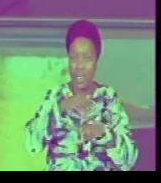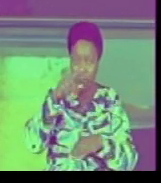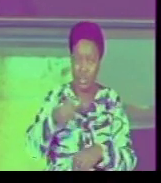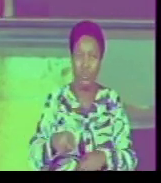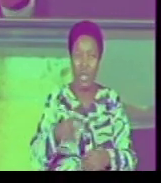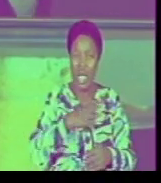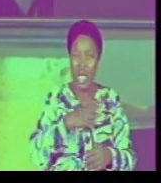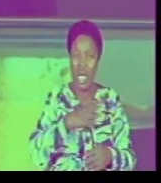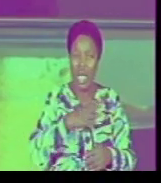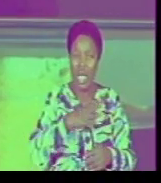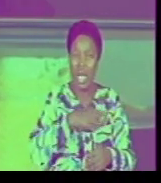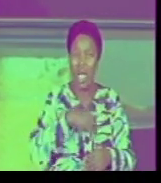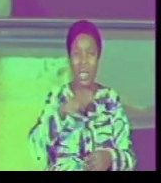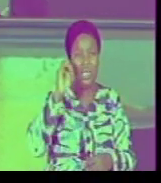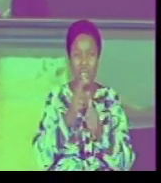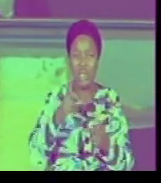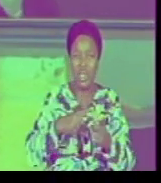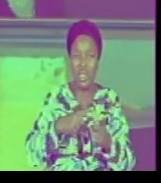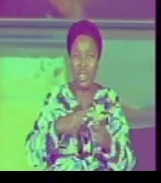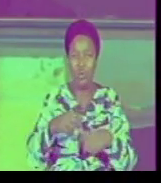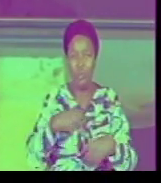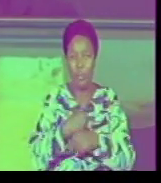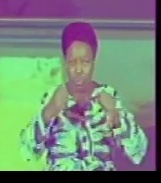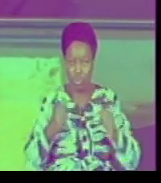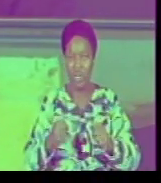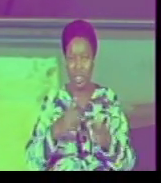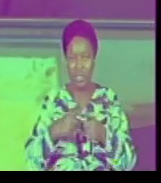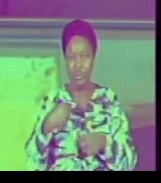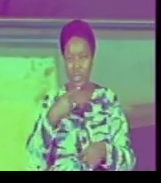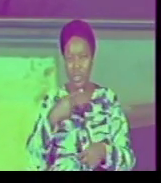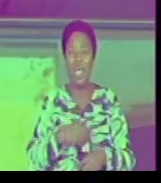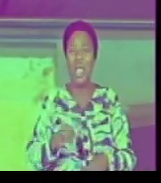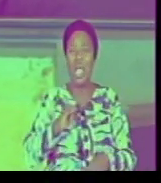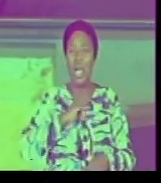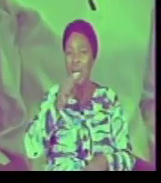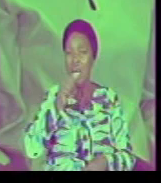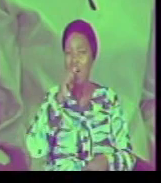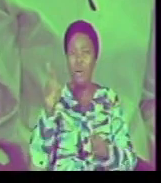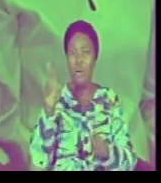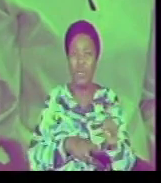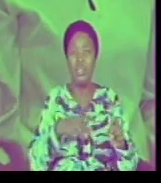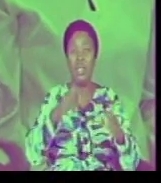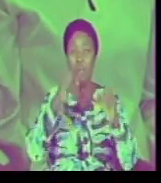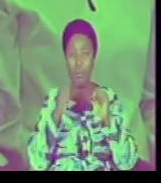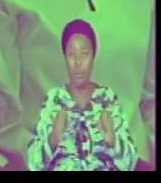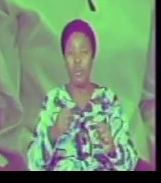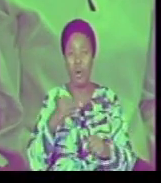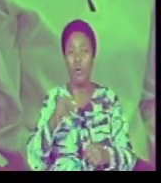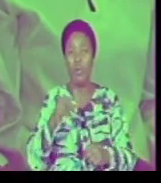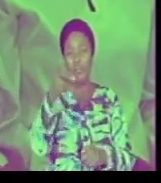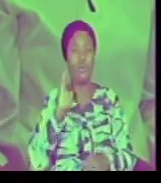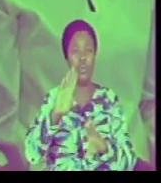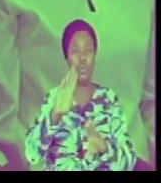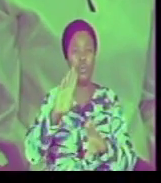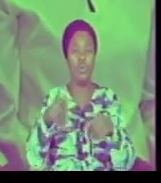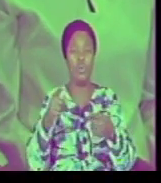and you said, I am ready, the power of God will go with you. For behold,